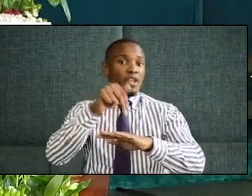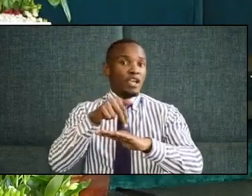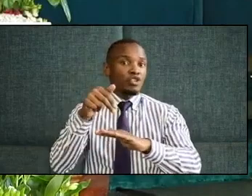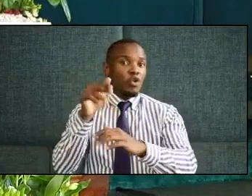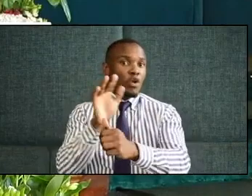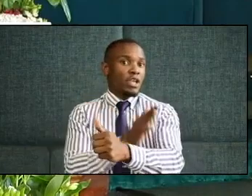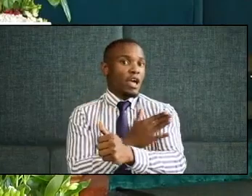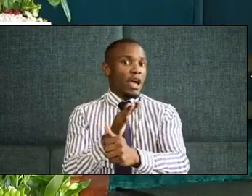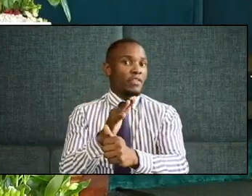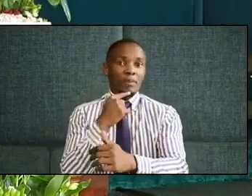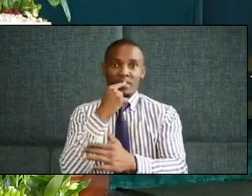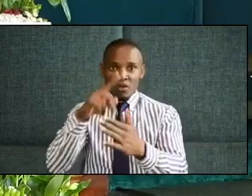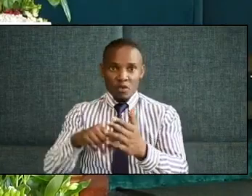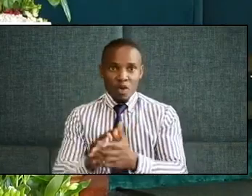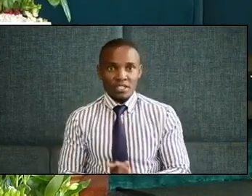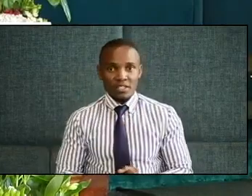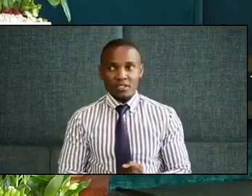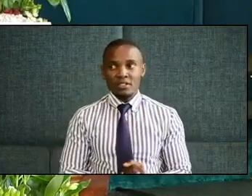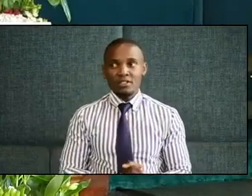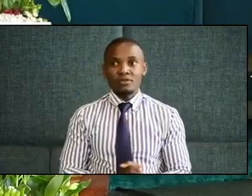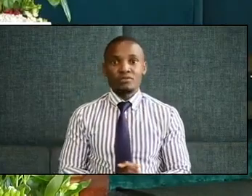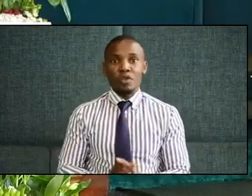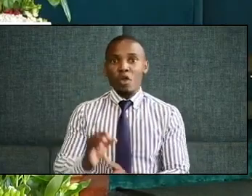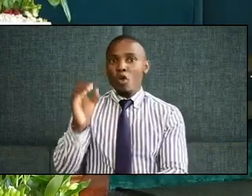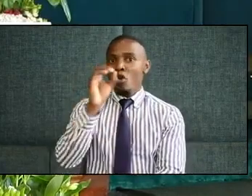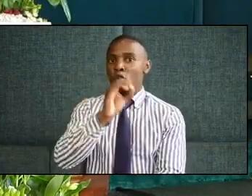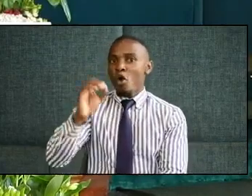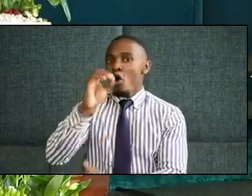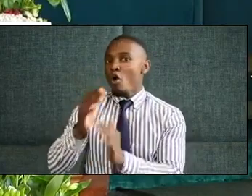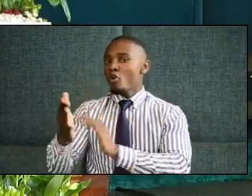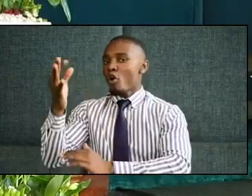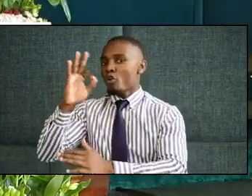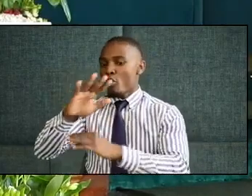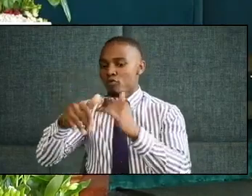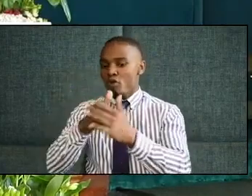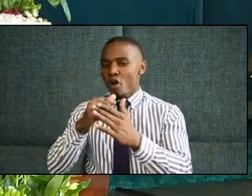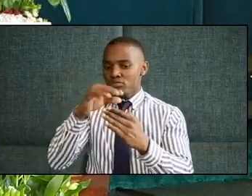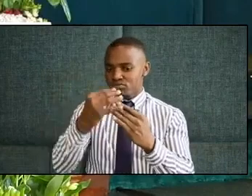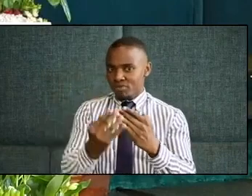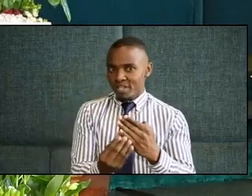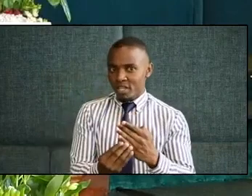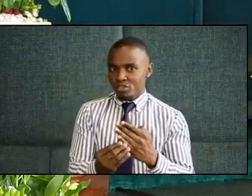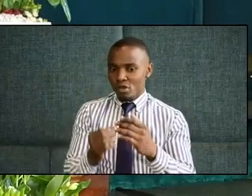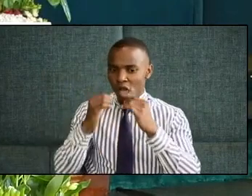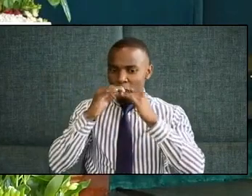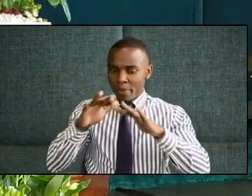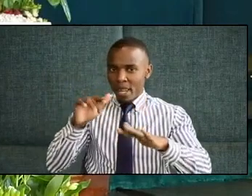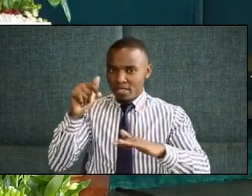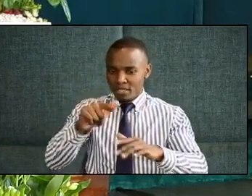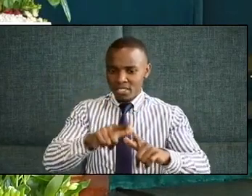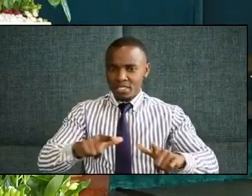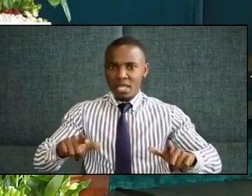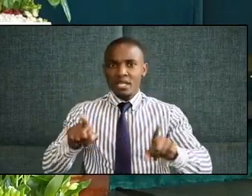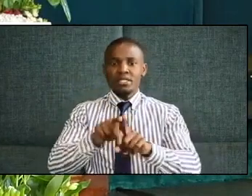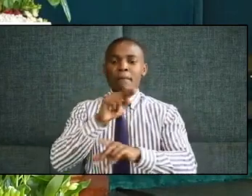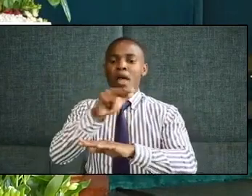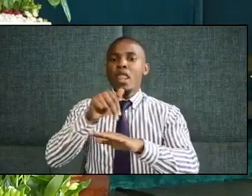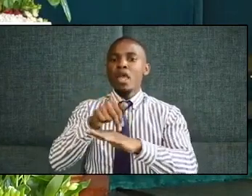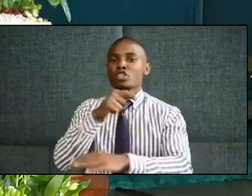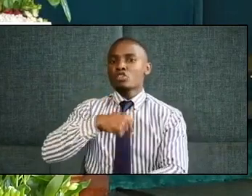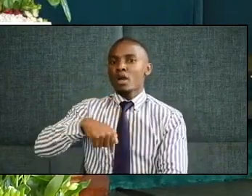can help us, we'll sing just some part. Oh God of all creation, bless this our land and